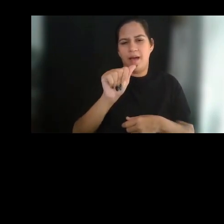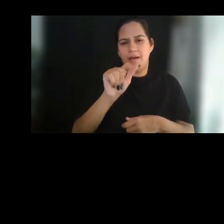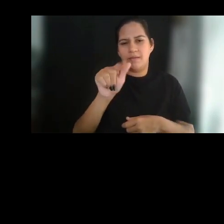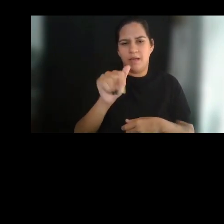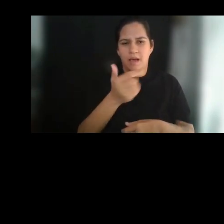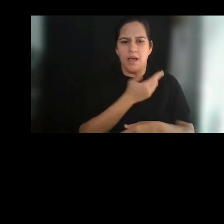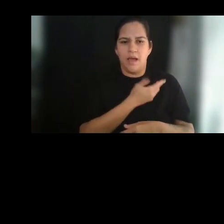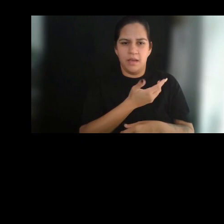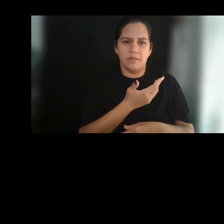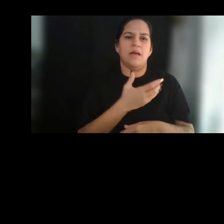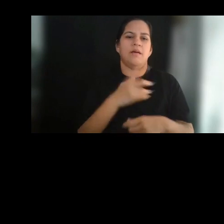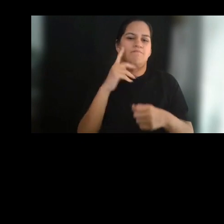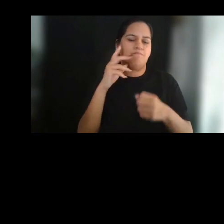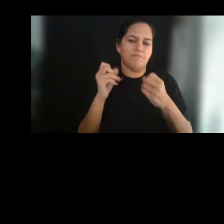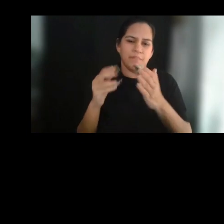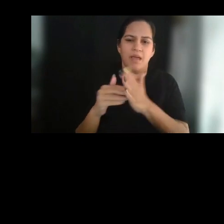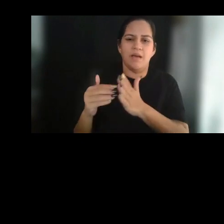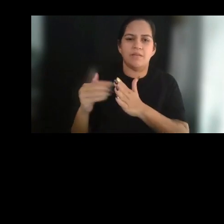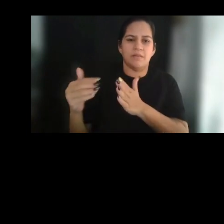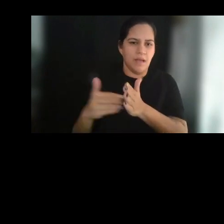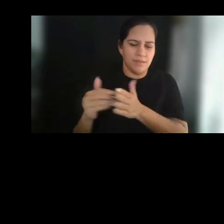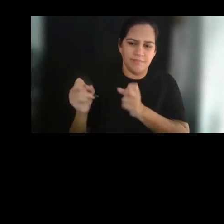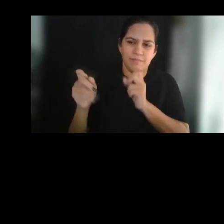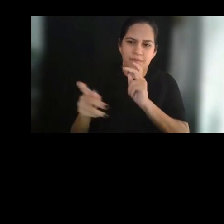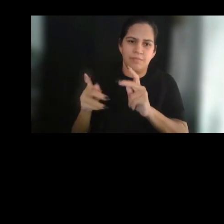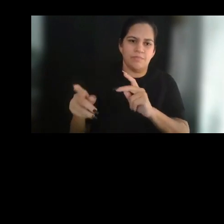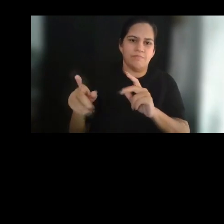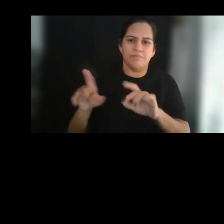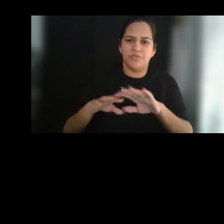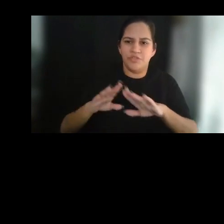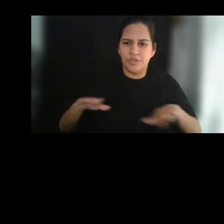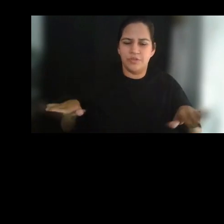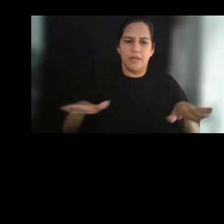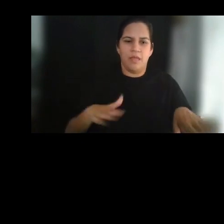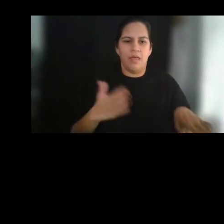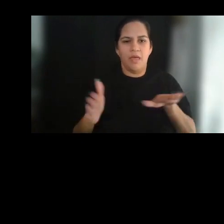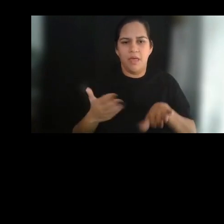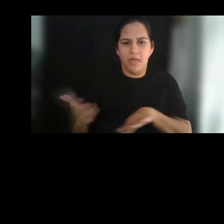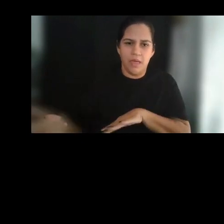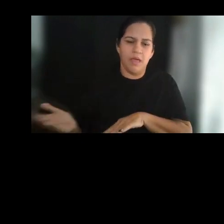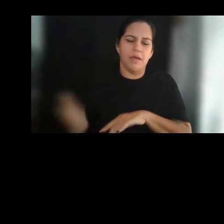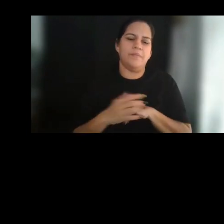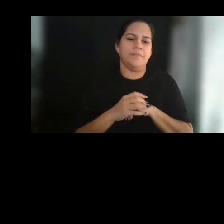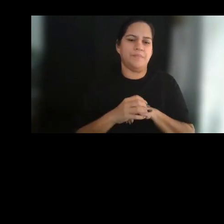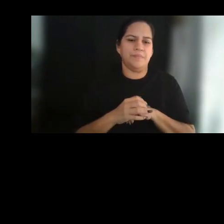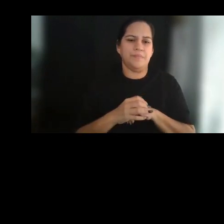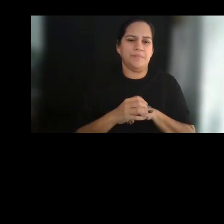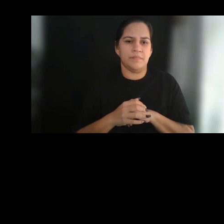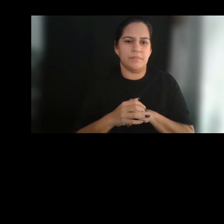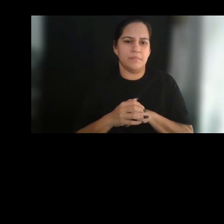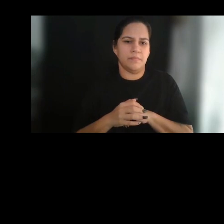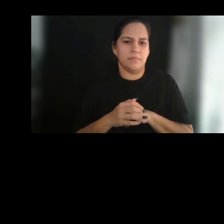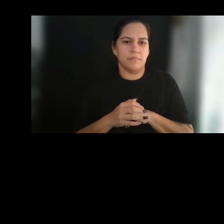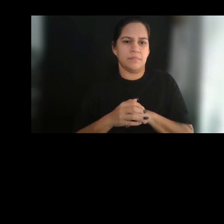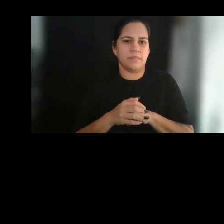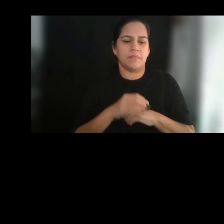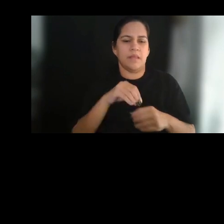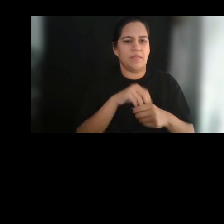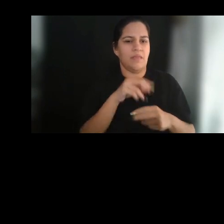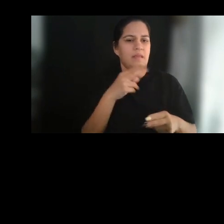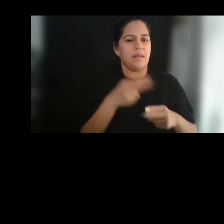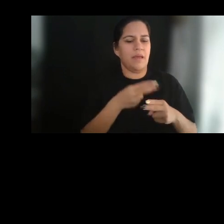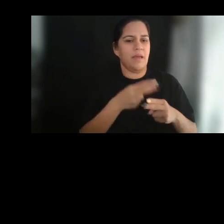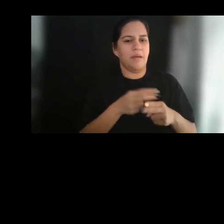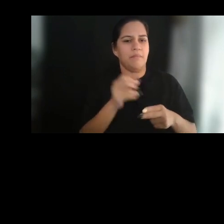of primarily children dying in the name of safety,